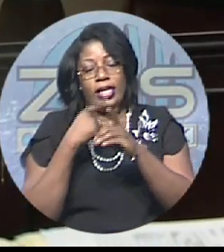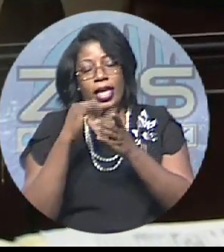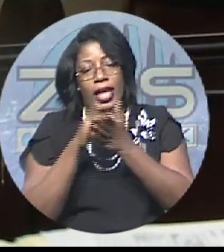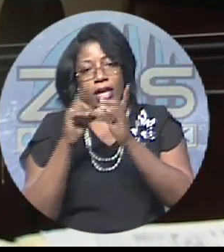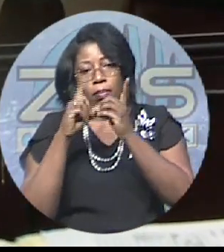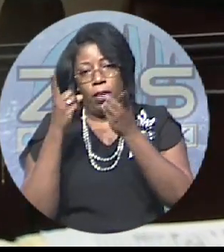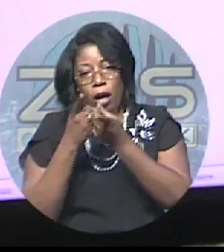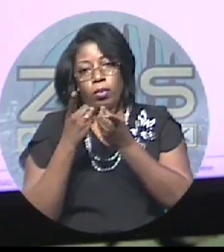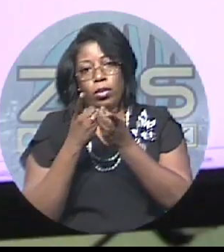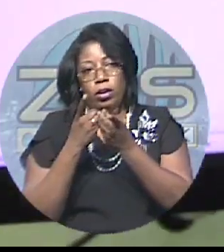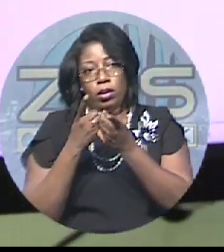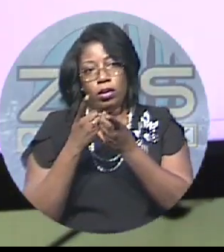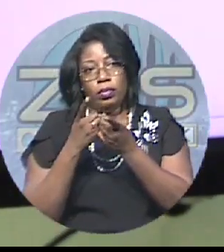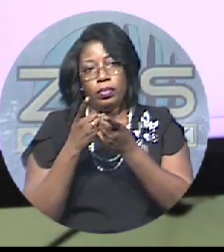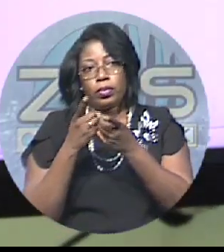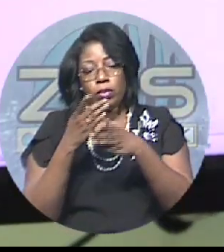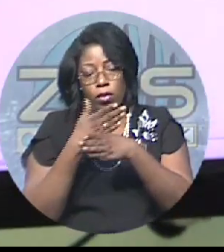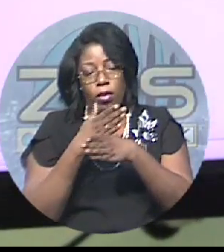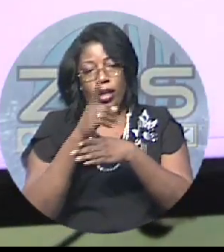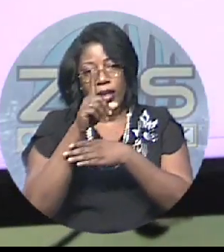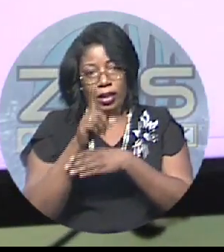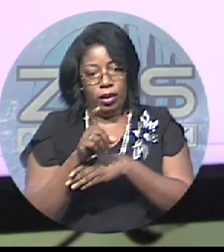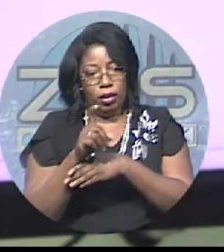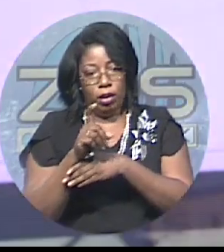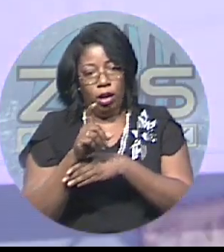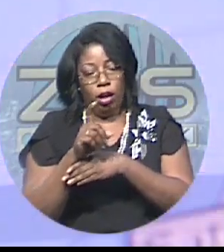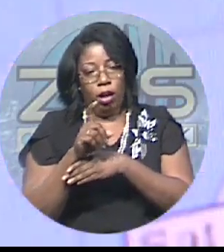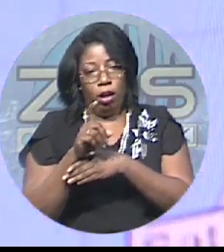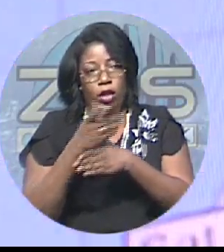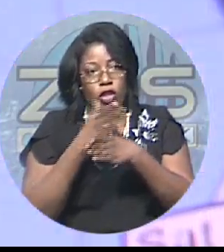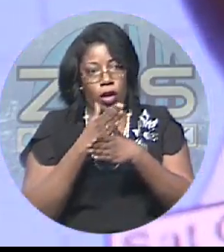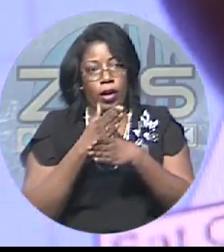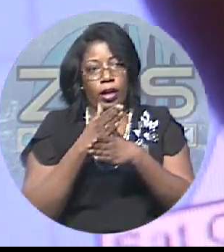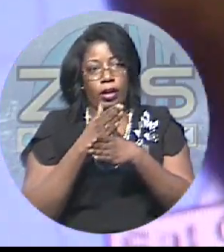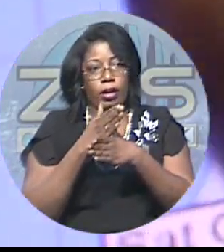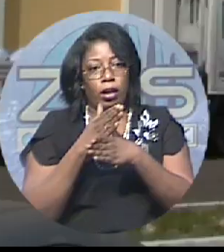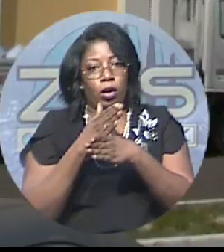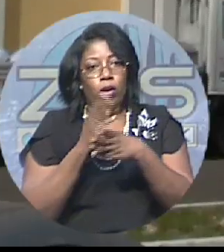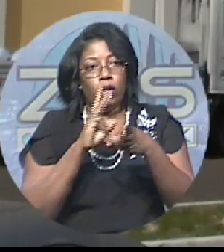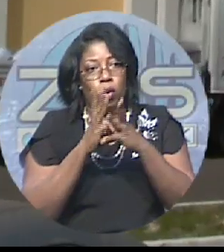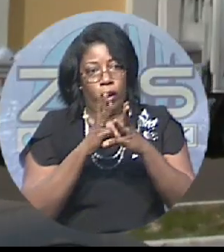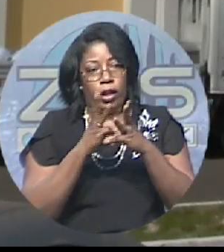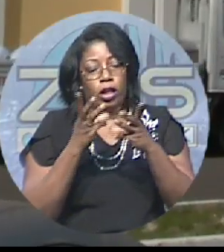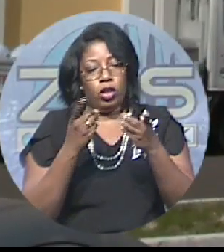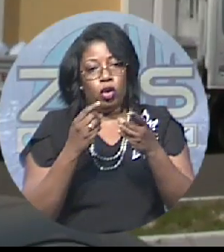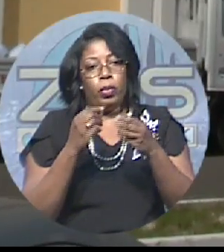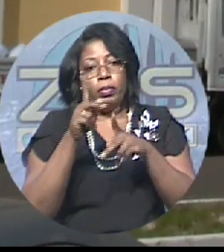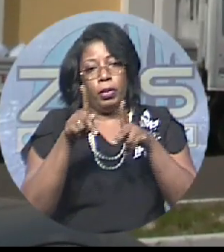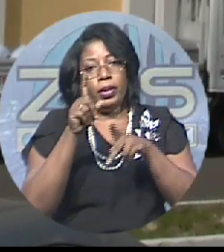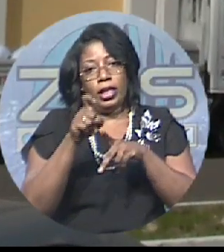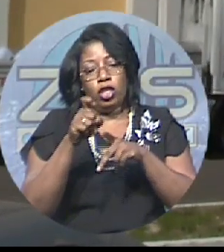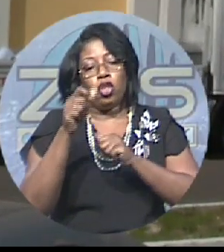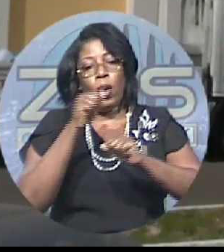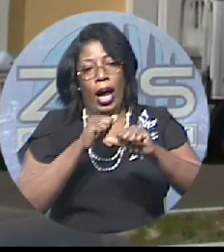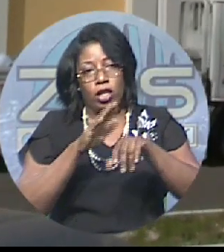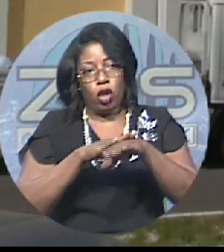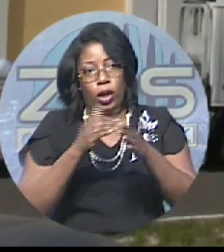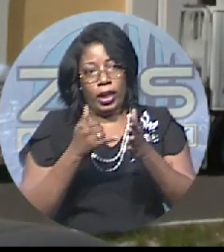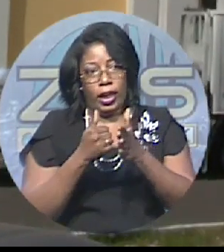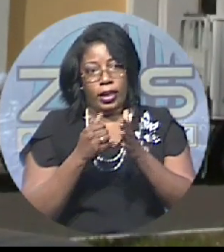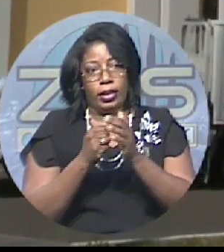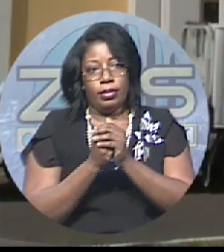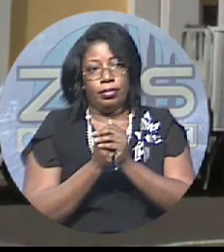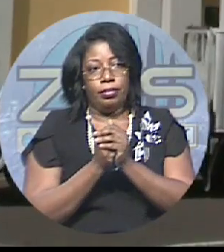continues to provide the necessary information on all weather systems, but people must act. Cleopatra Murphy, ZNS